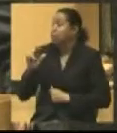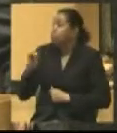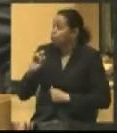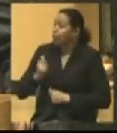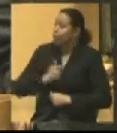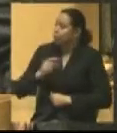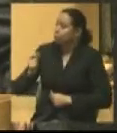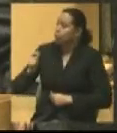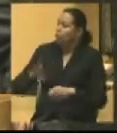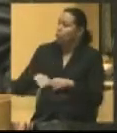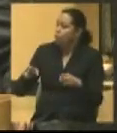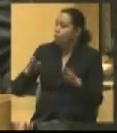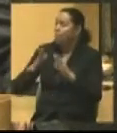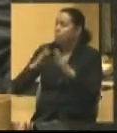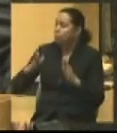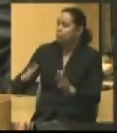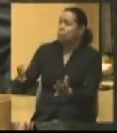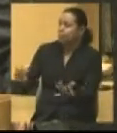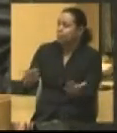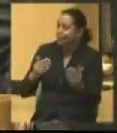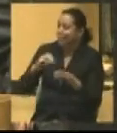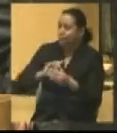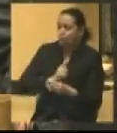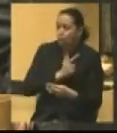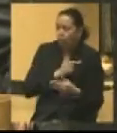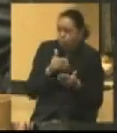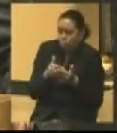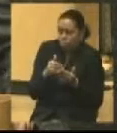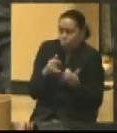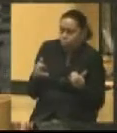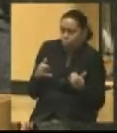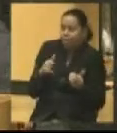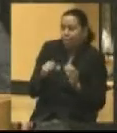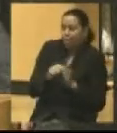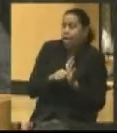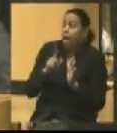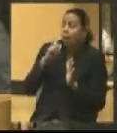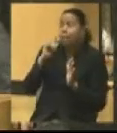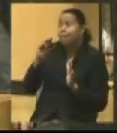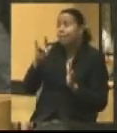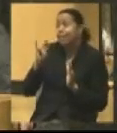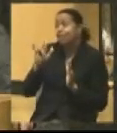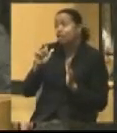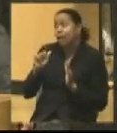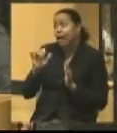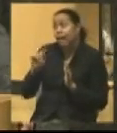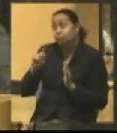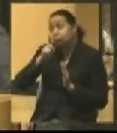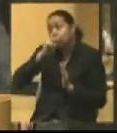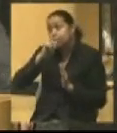begins opening recruitment centers in the loyal border states. Right? Because the Militia Act does not say you have to be